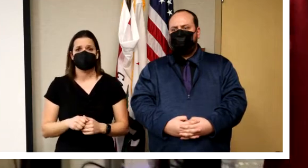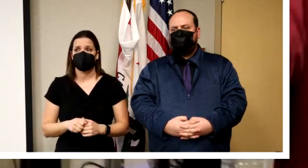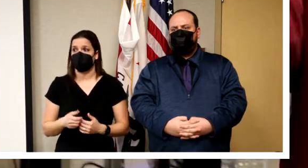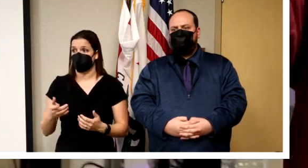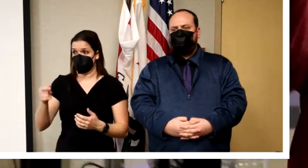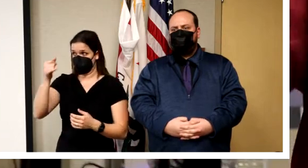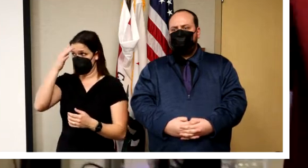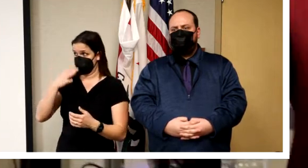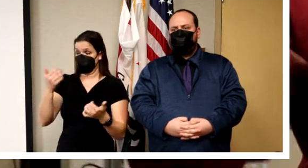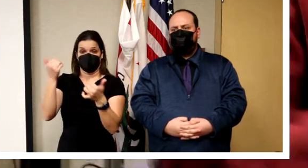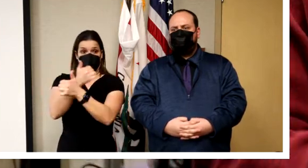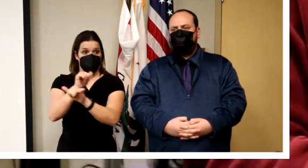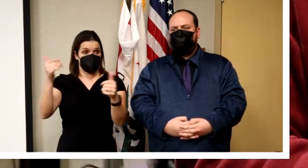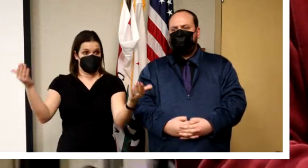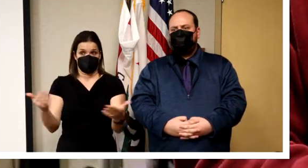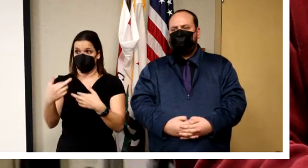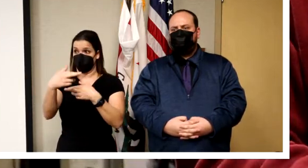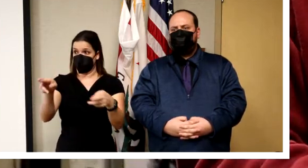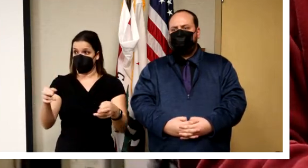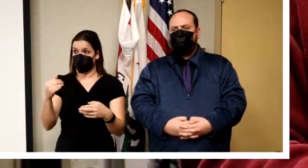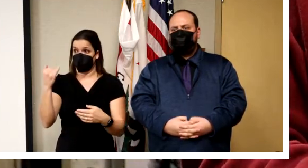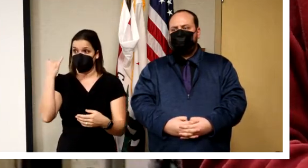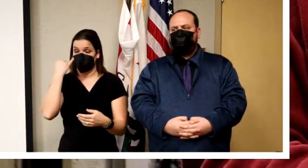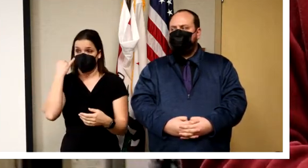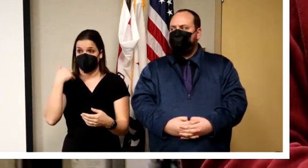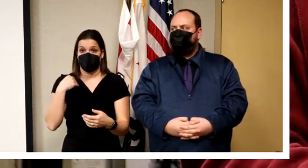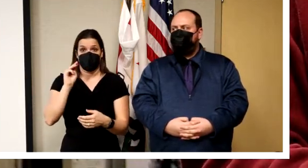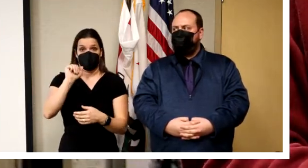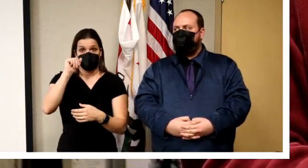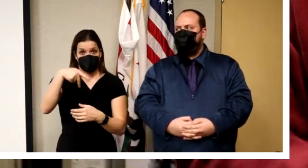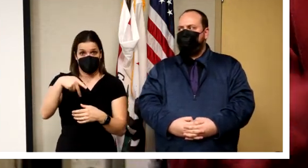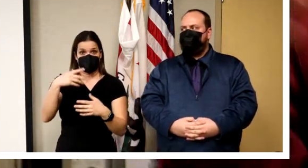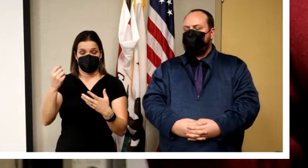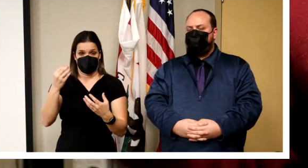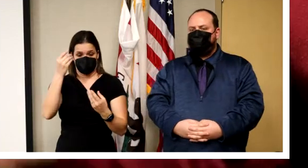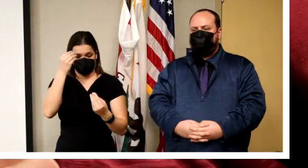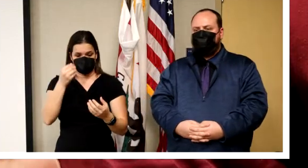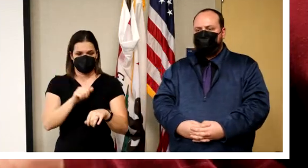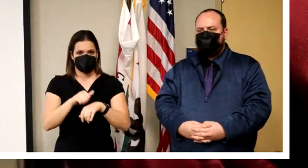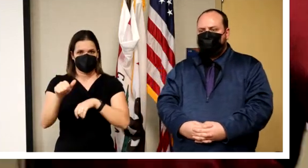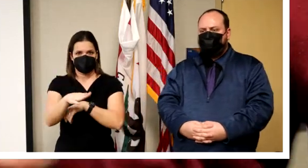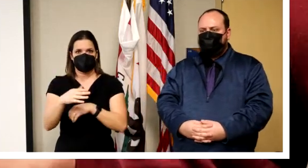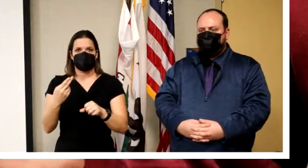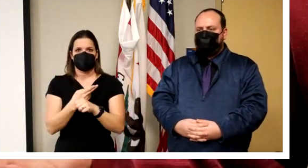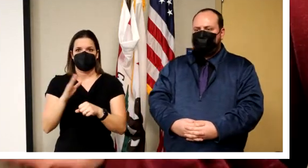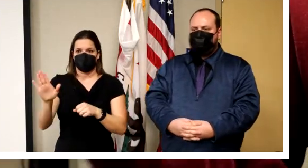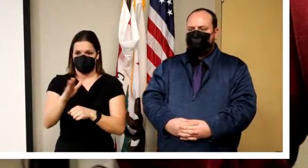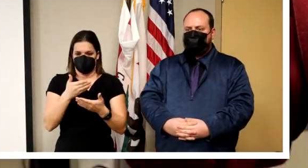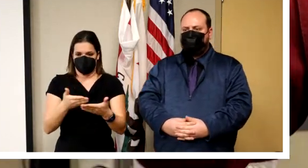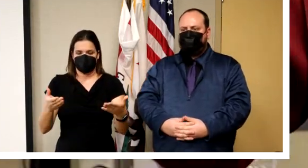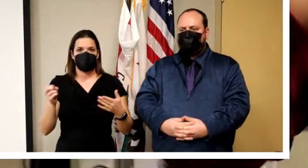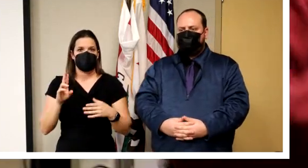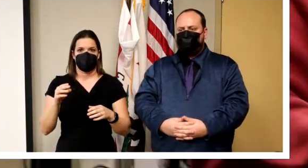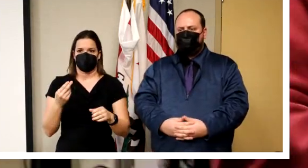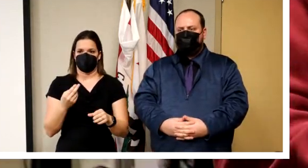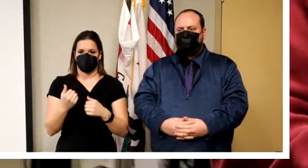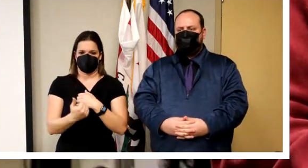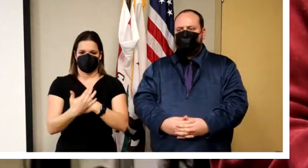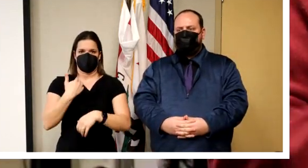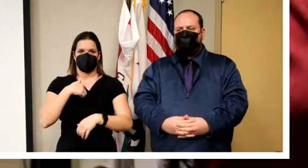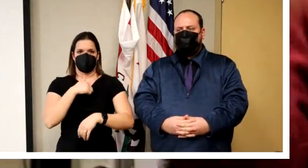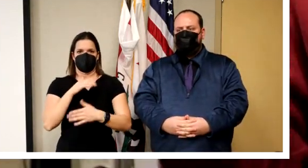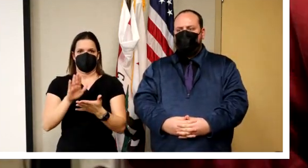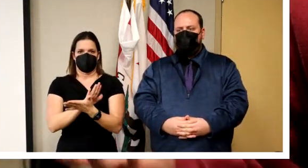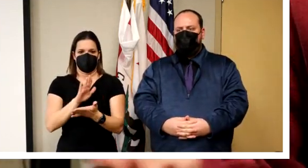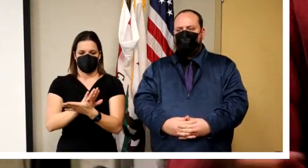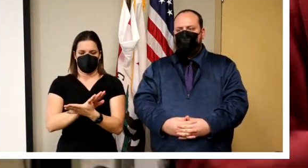well, this gentleman or anyone in this room, if you had a map that they wanted to consider, either they can use their own resources to draw a map, or they can send it to us in